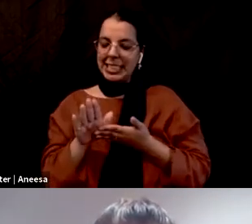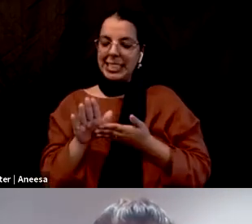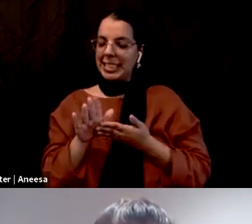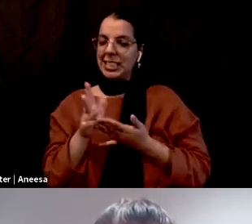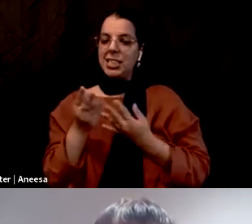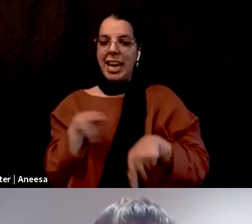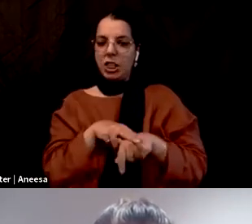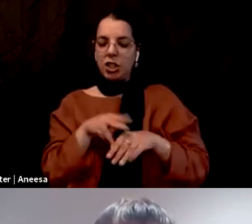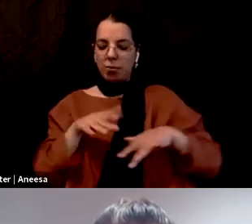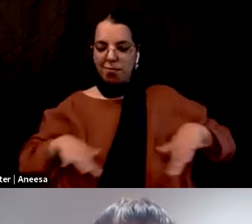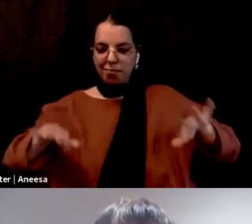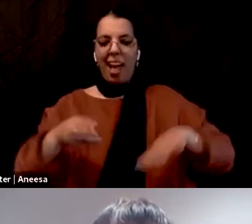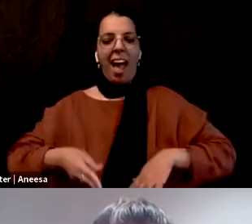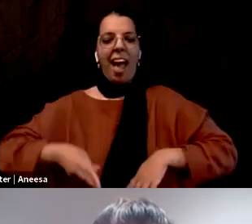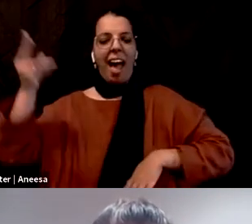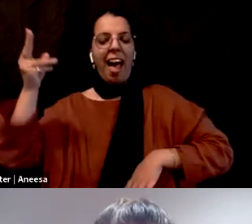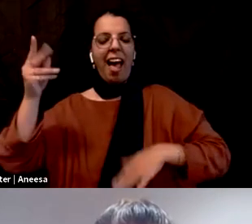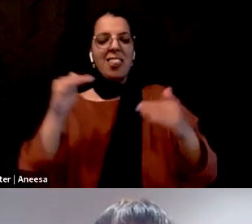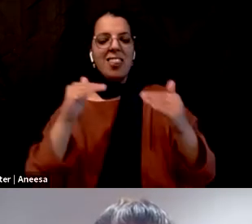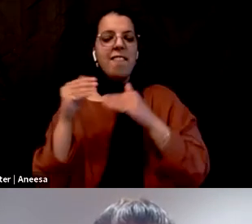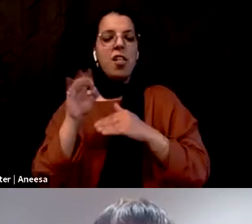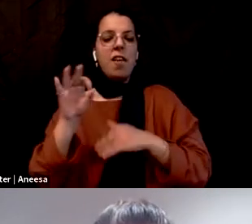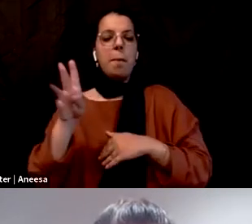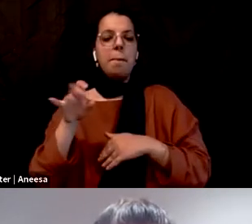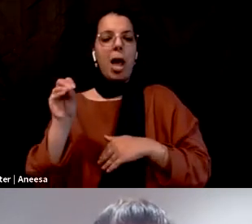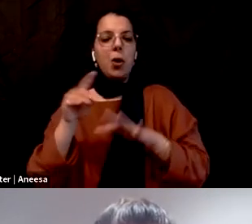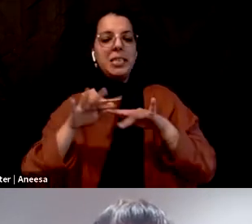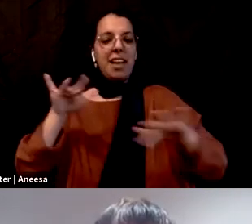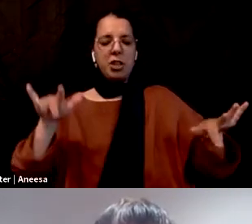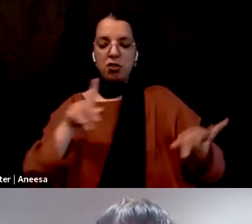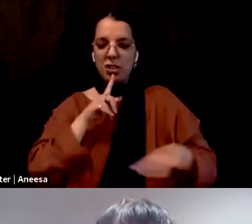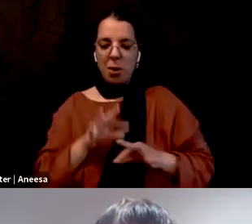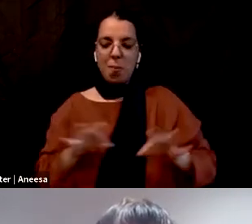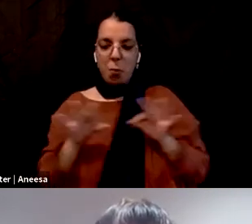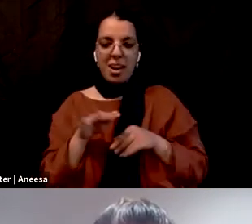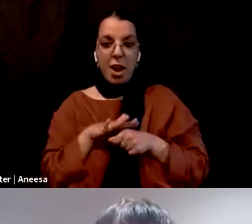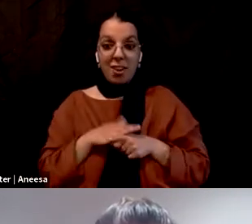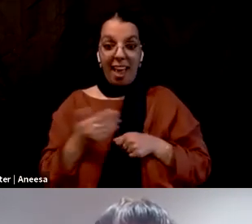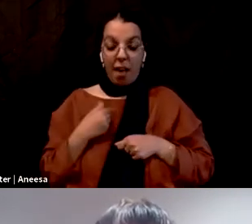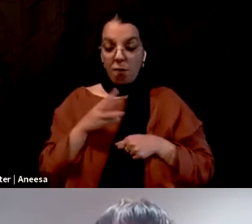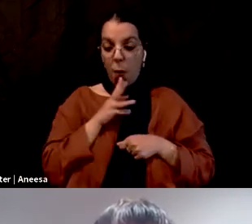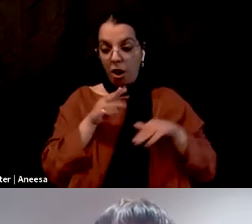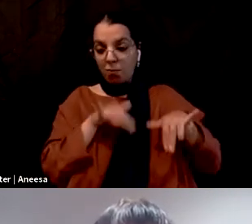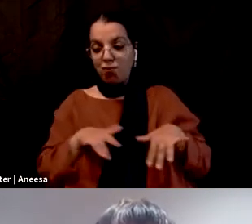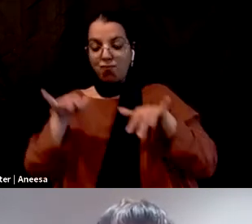biodiversity, and it's a very important water recharge area for our